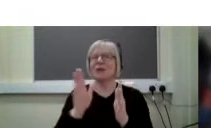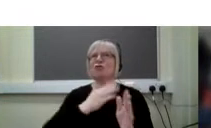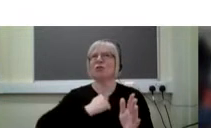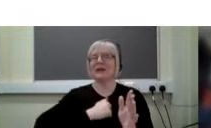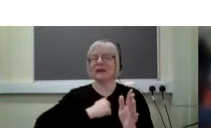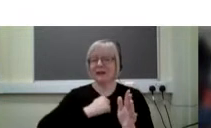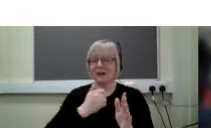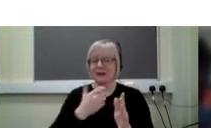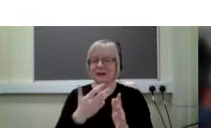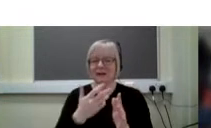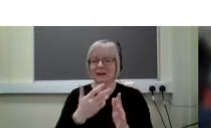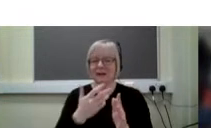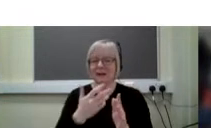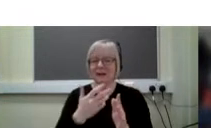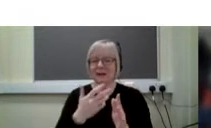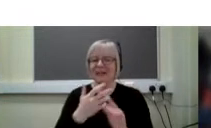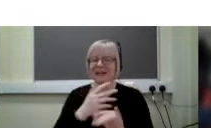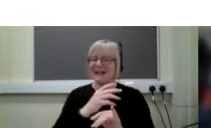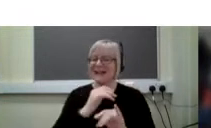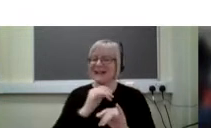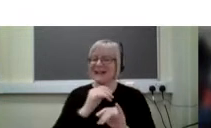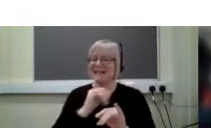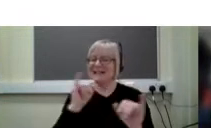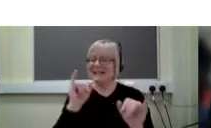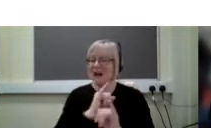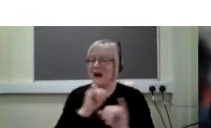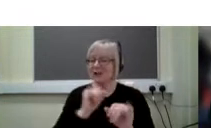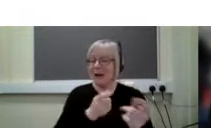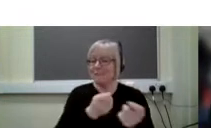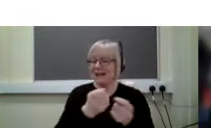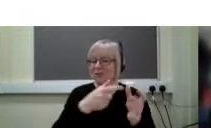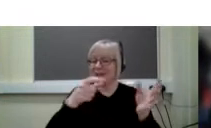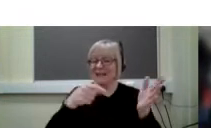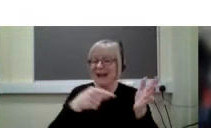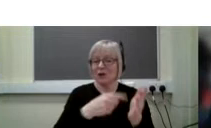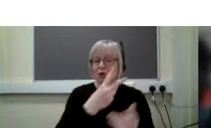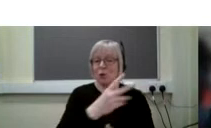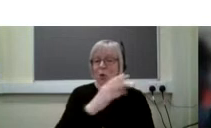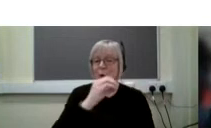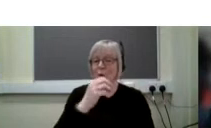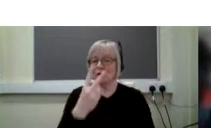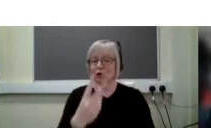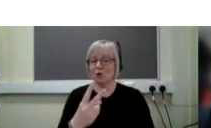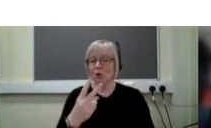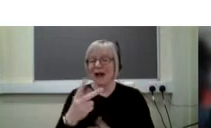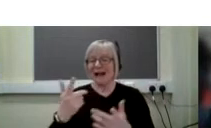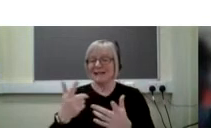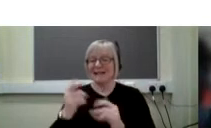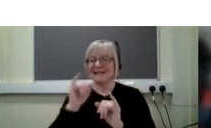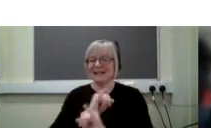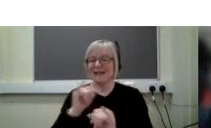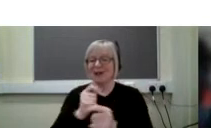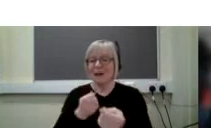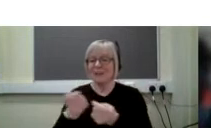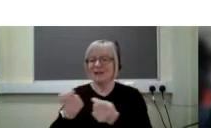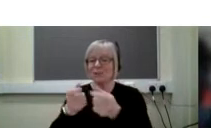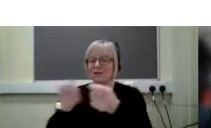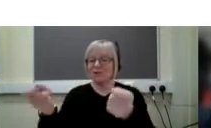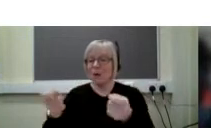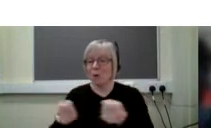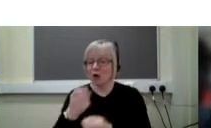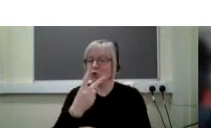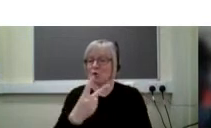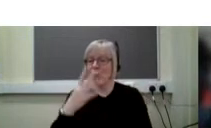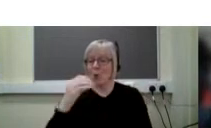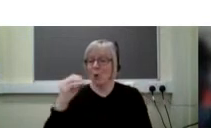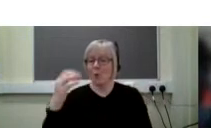the Disaster Management Act of 2002 and the Disaster Management Framework of 2005